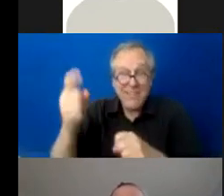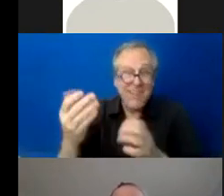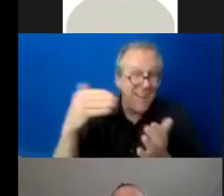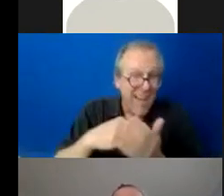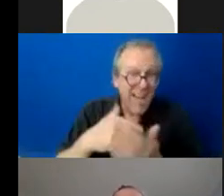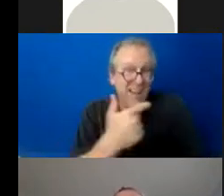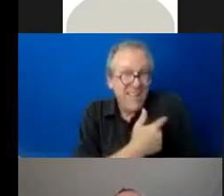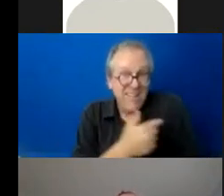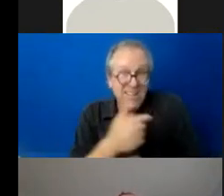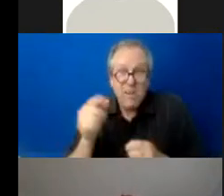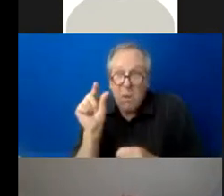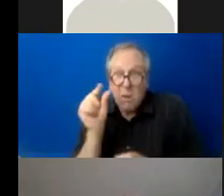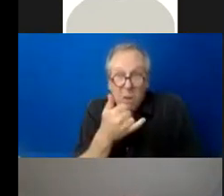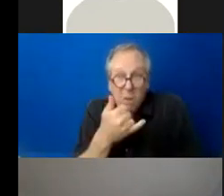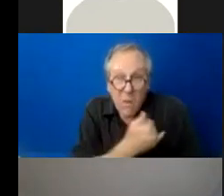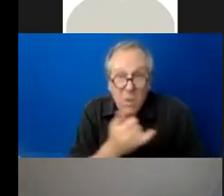for?